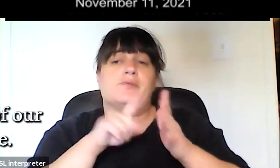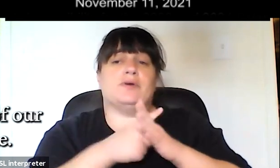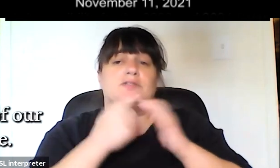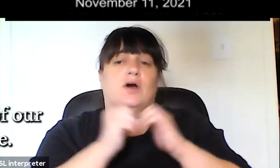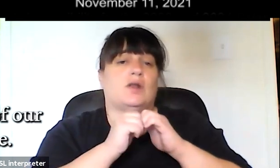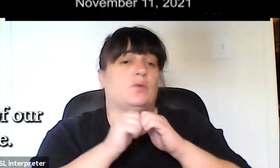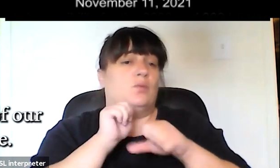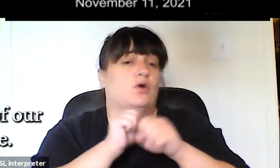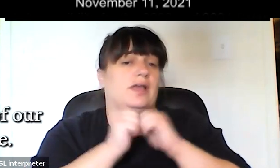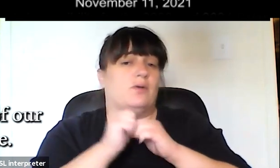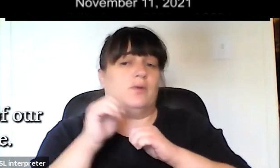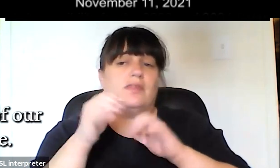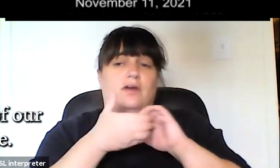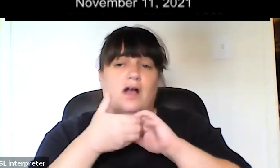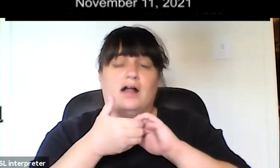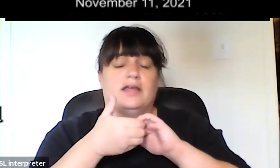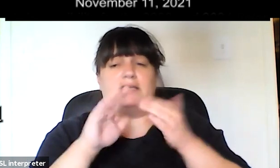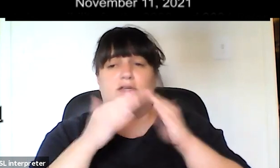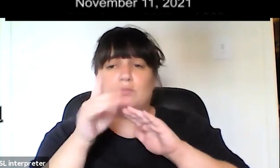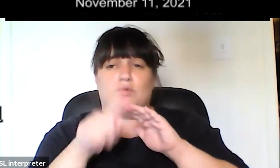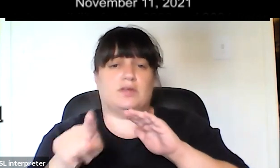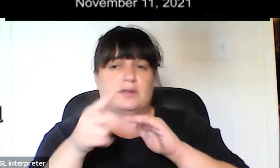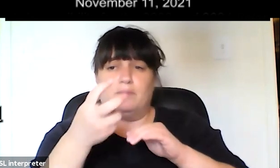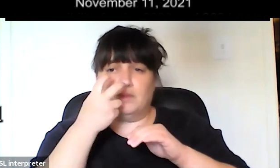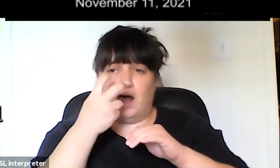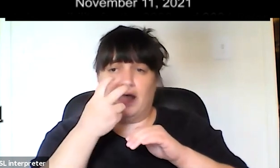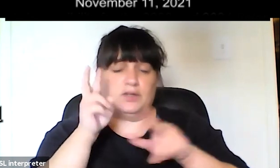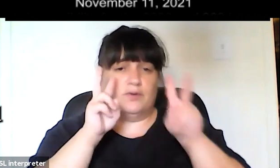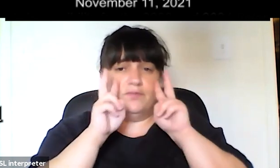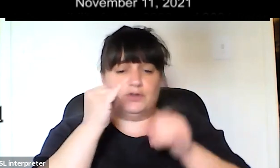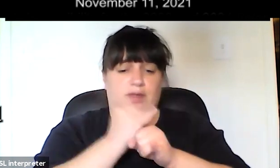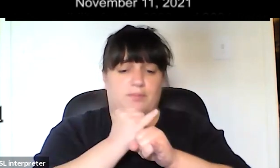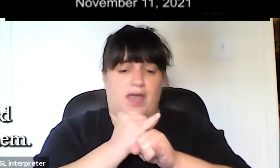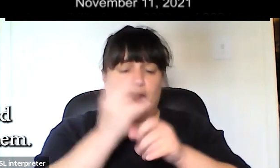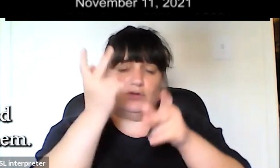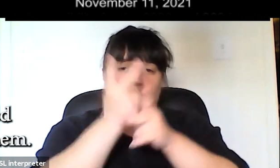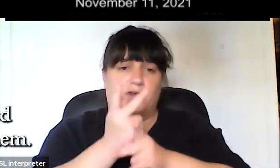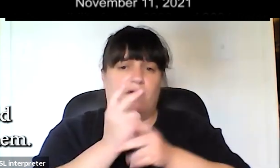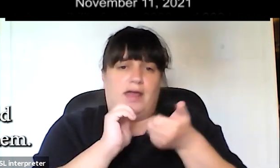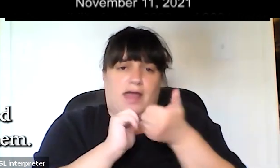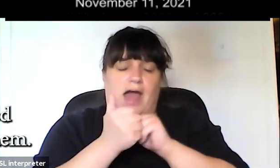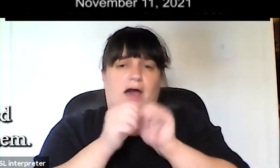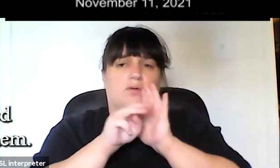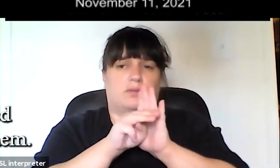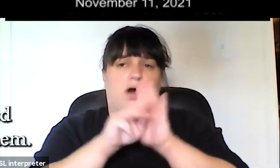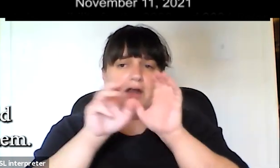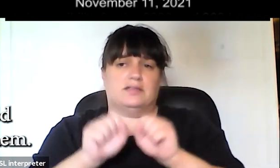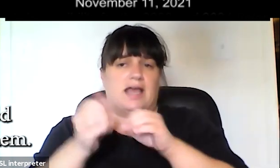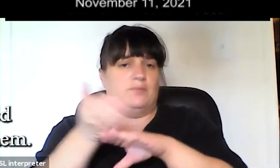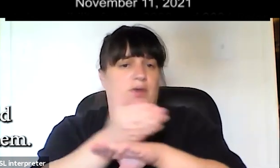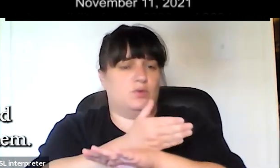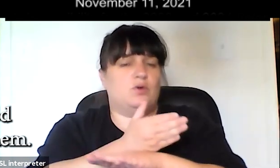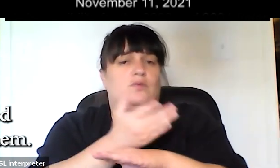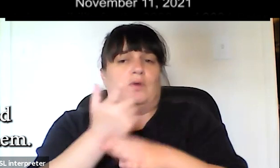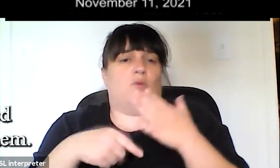of our colleagues in communities of people who are blind or visually impaired to be able to figure out how these models could be improved and